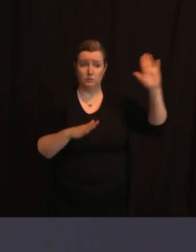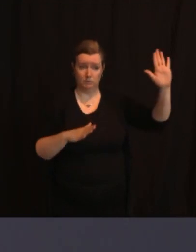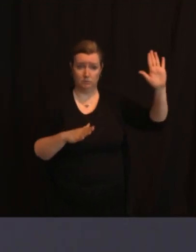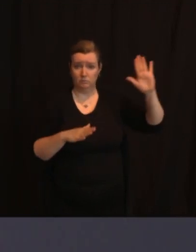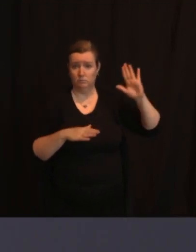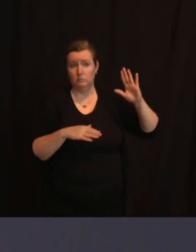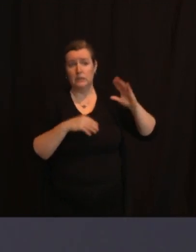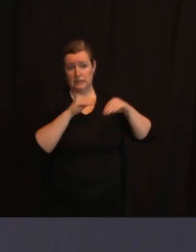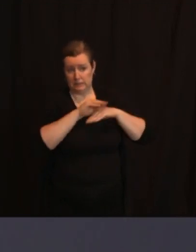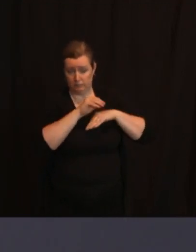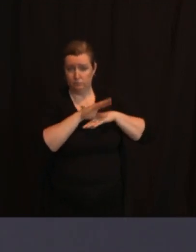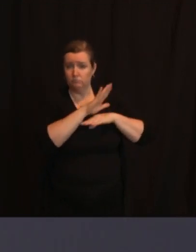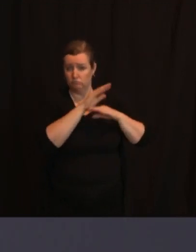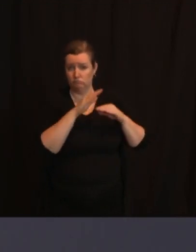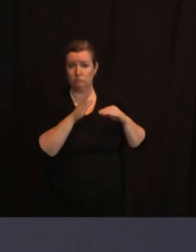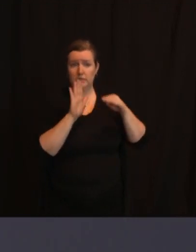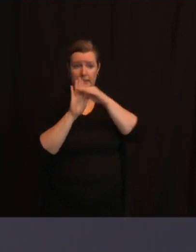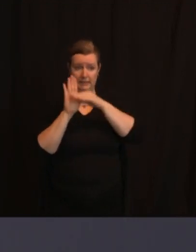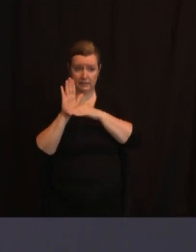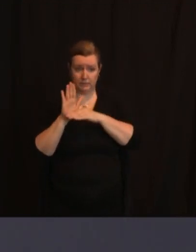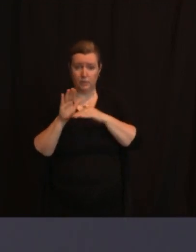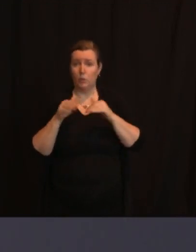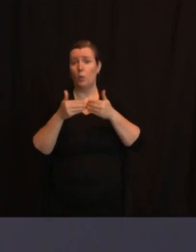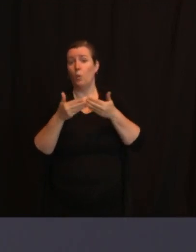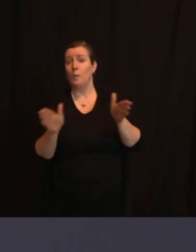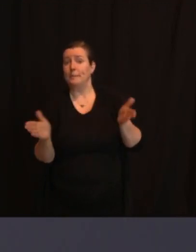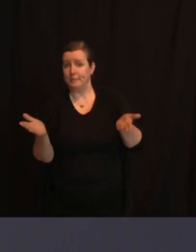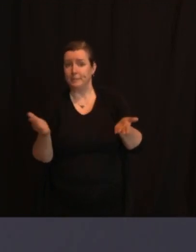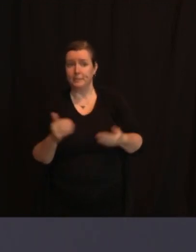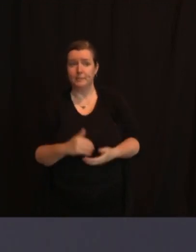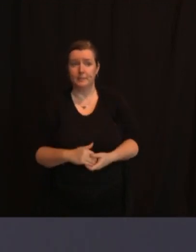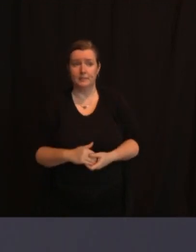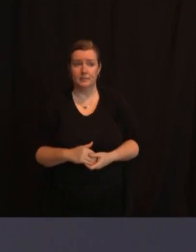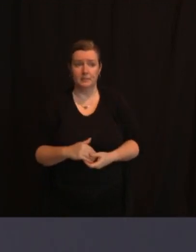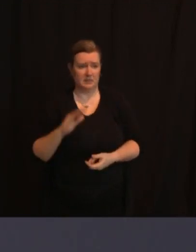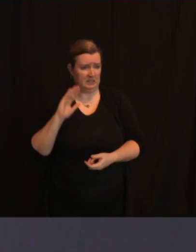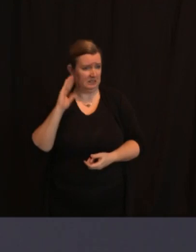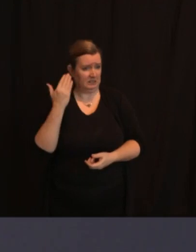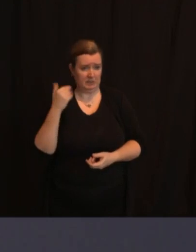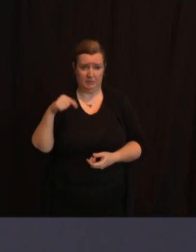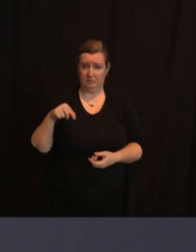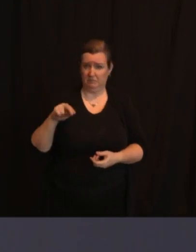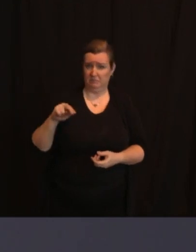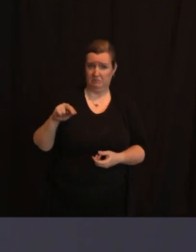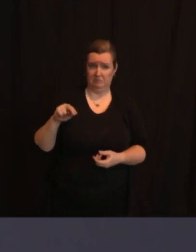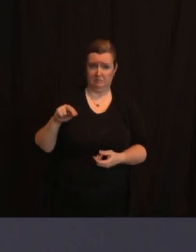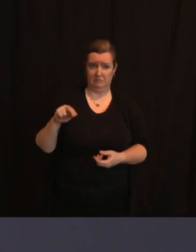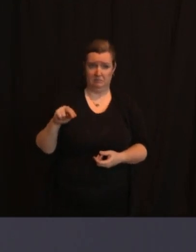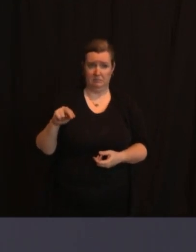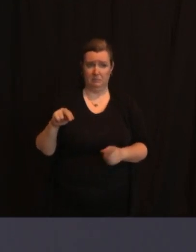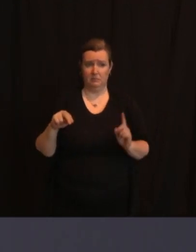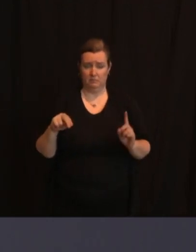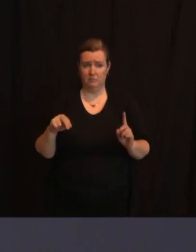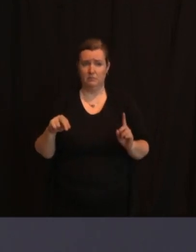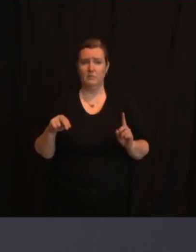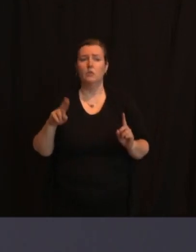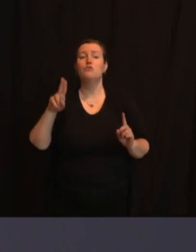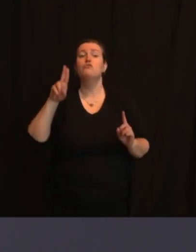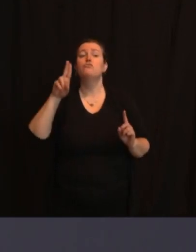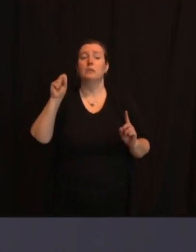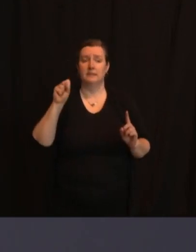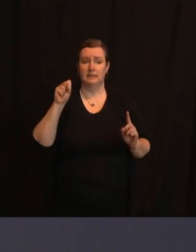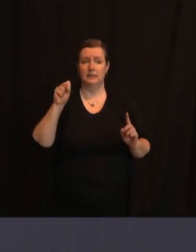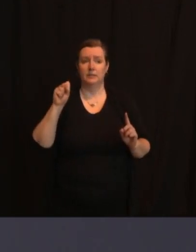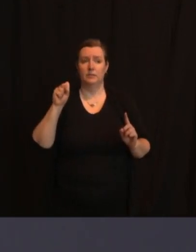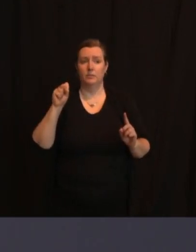have, now it looks like a lot closer to 100,000 fatalities, 3,000 a day by June 1st. We are